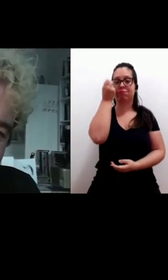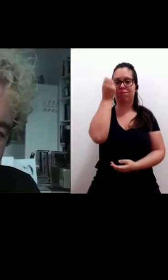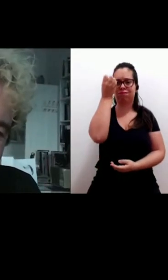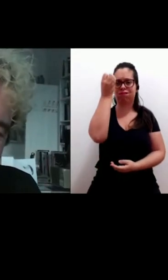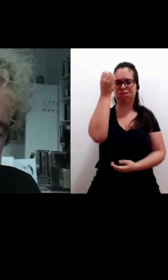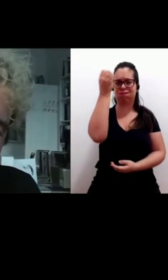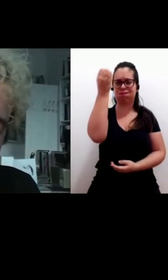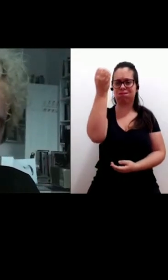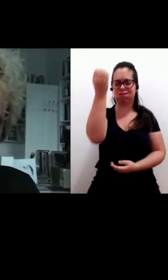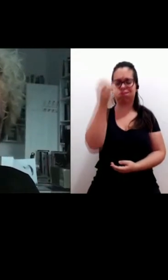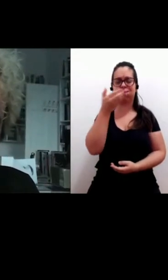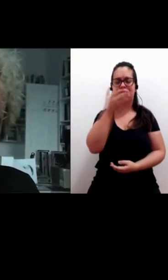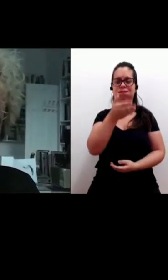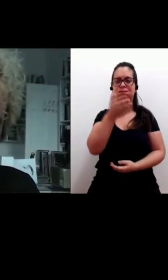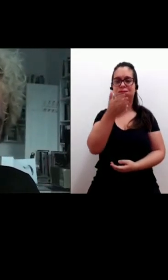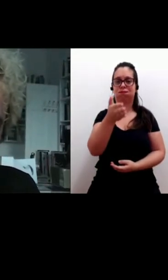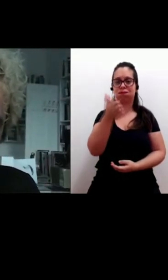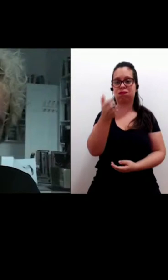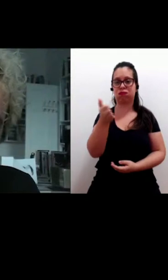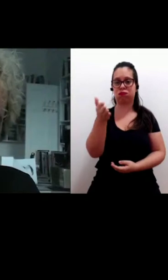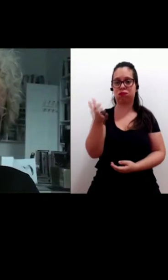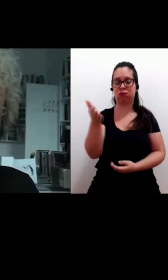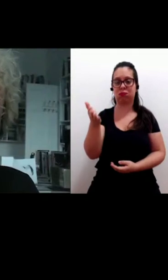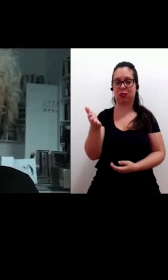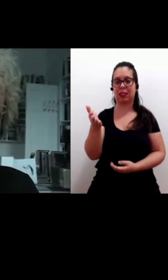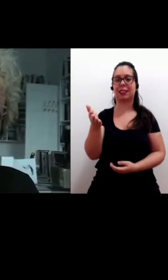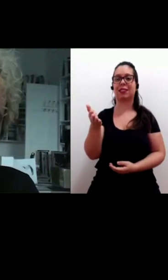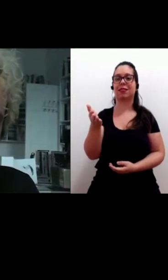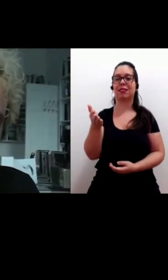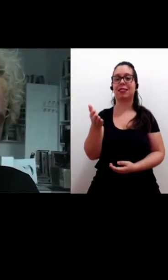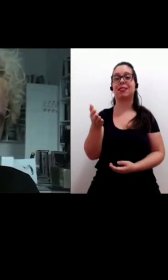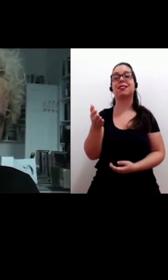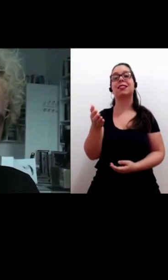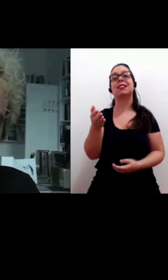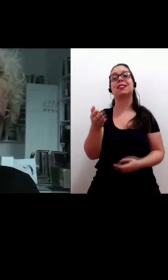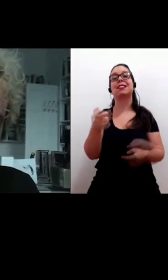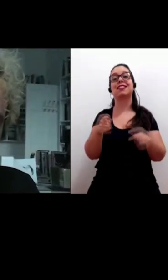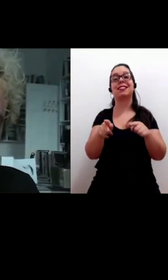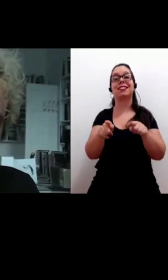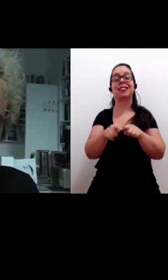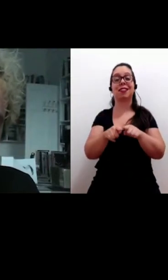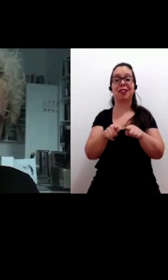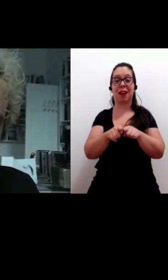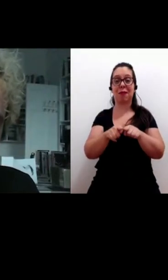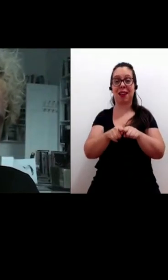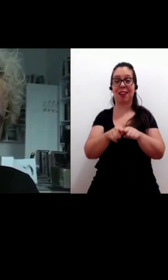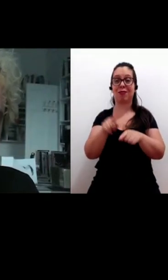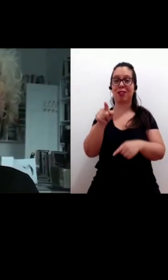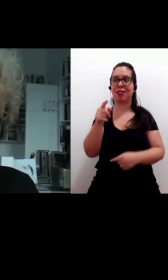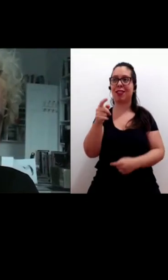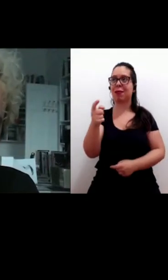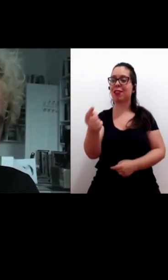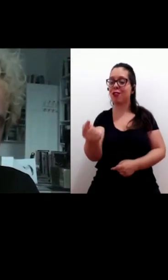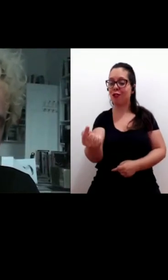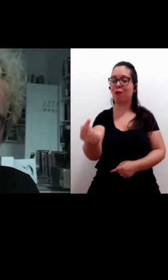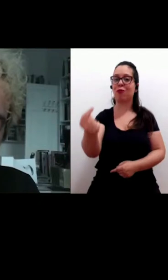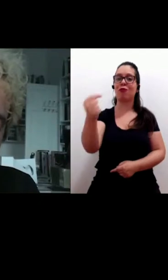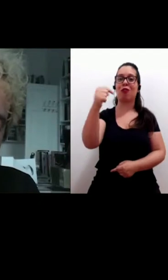of course, also brought you back to your city.